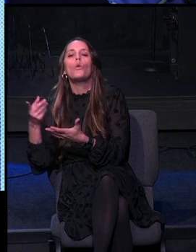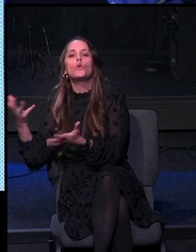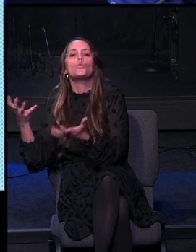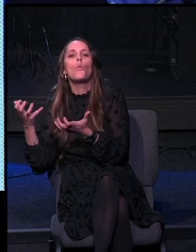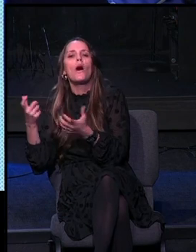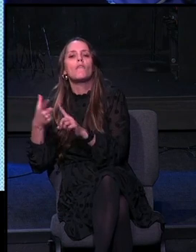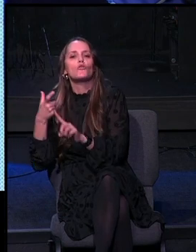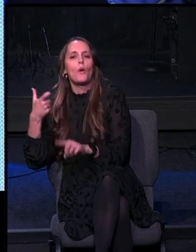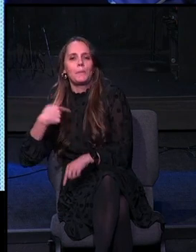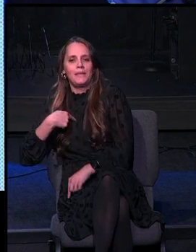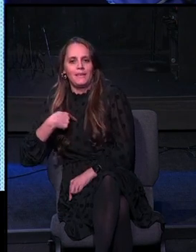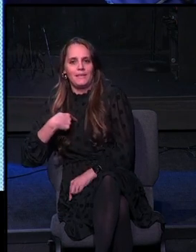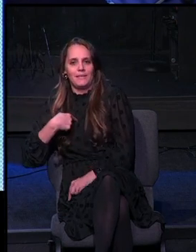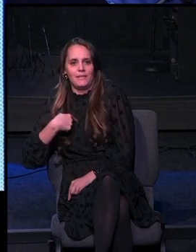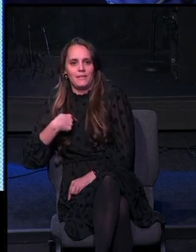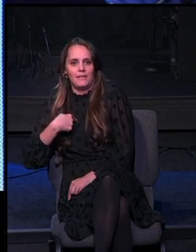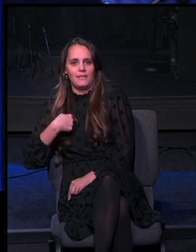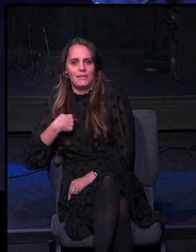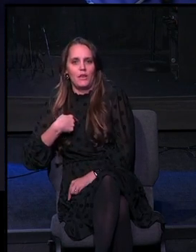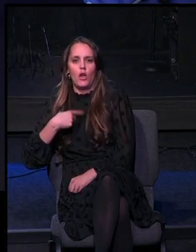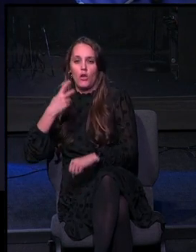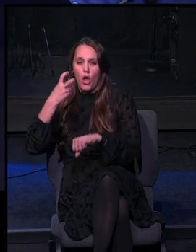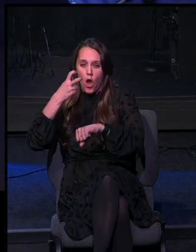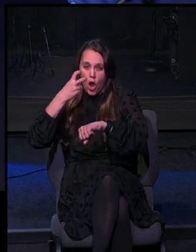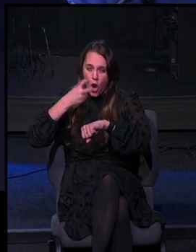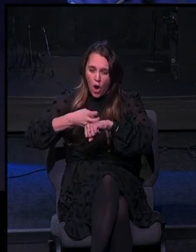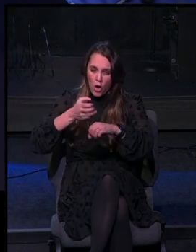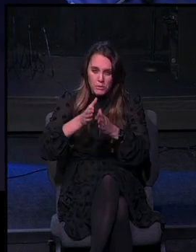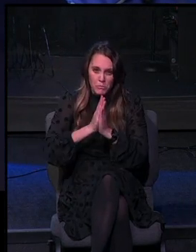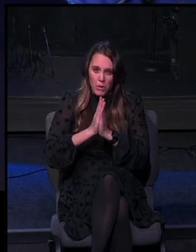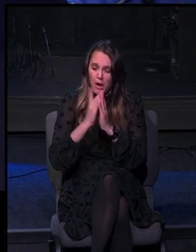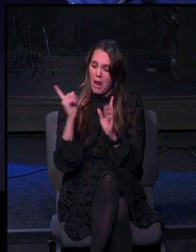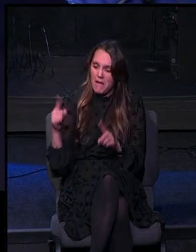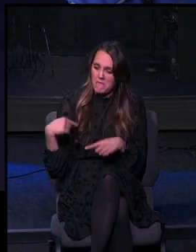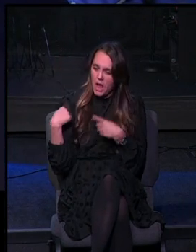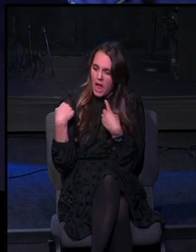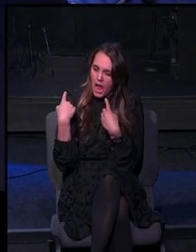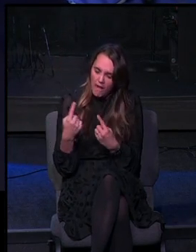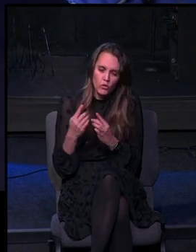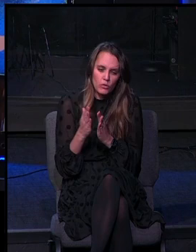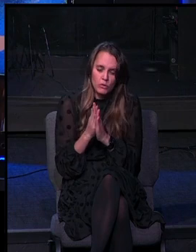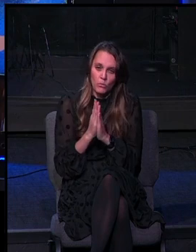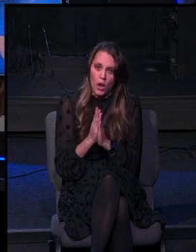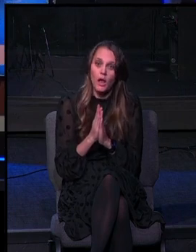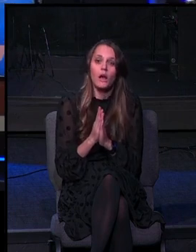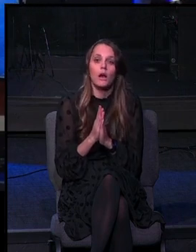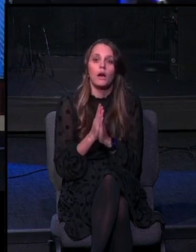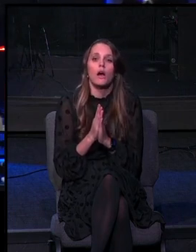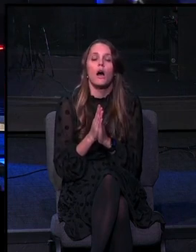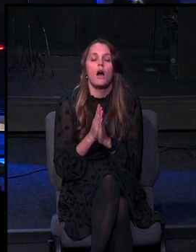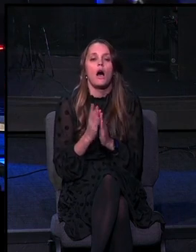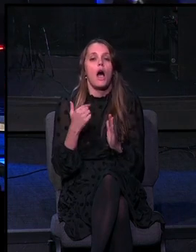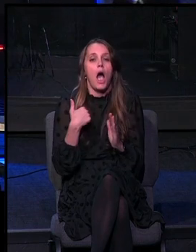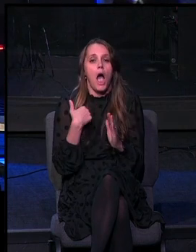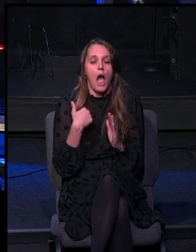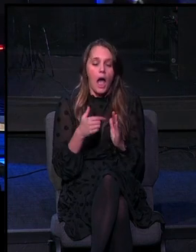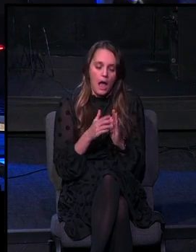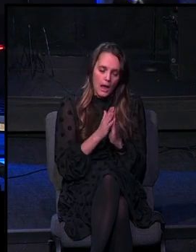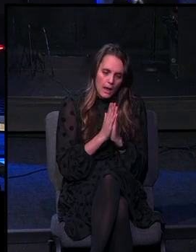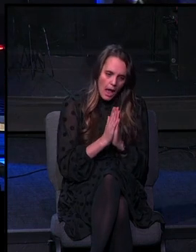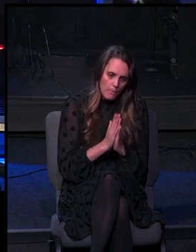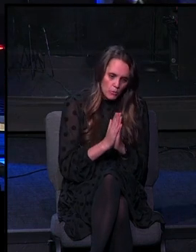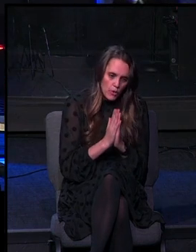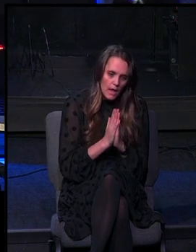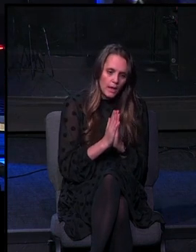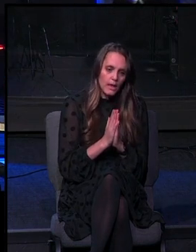The hardest prayer I've ever prayed, and I prayed it a lot for a season, and I went, okay, I'm done praying for